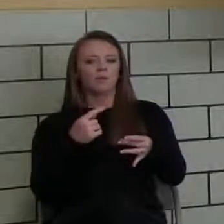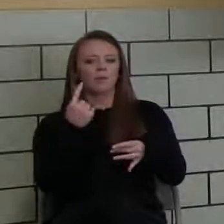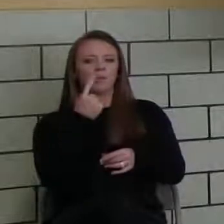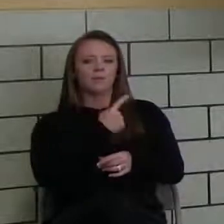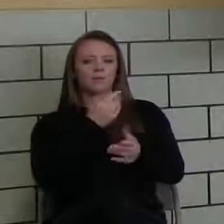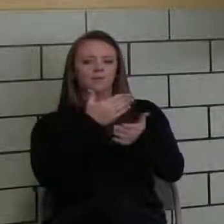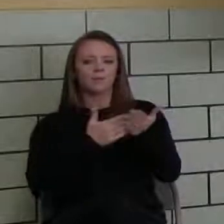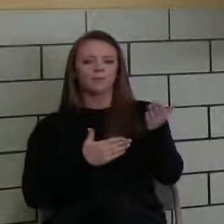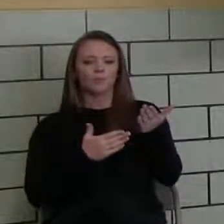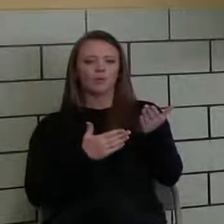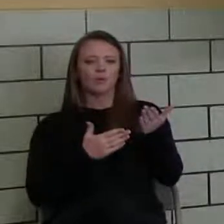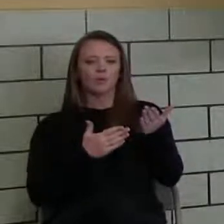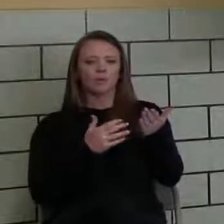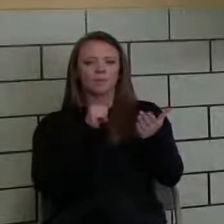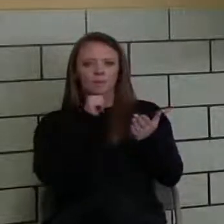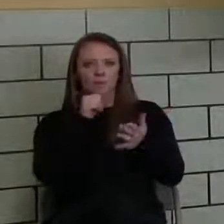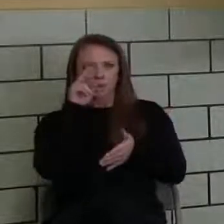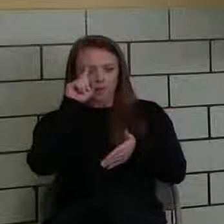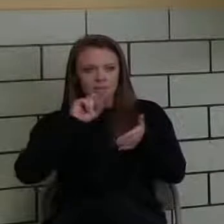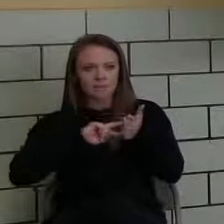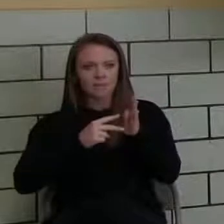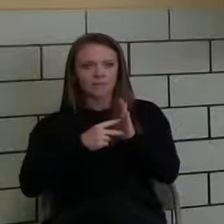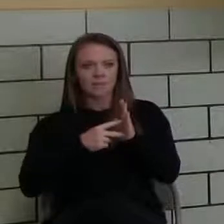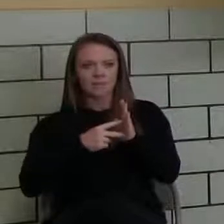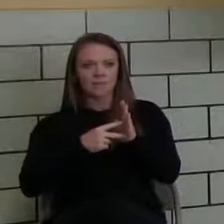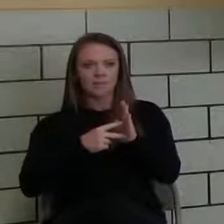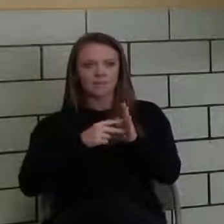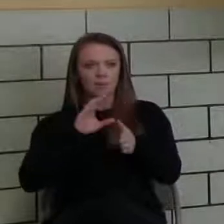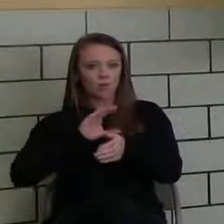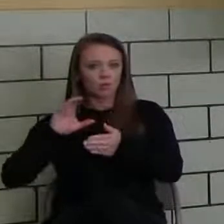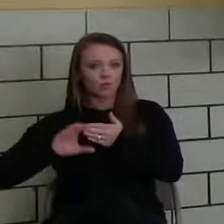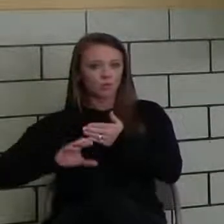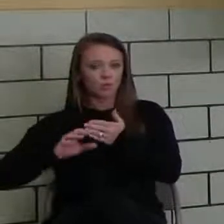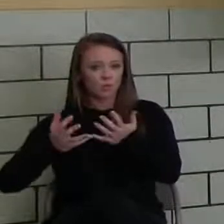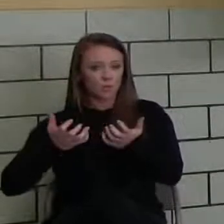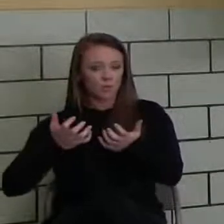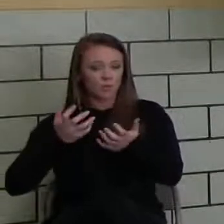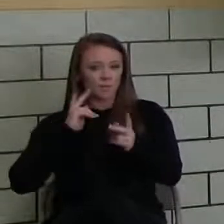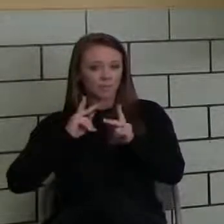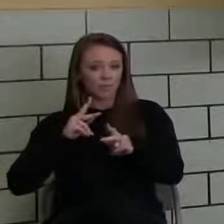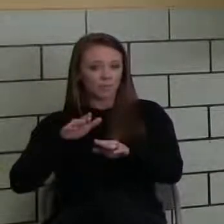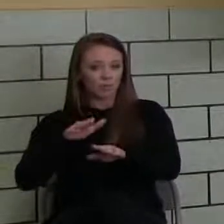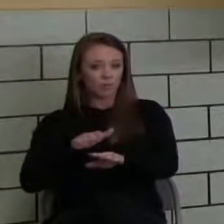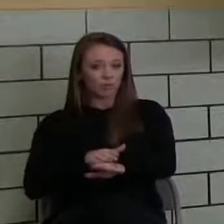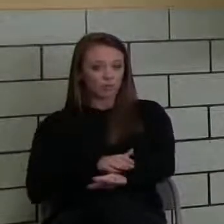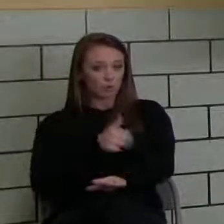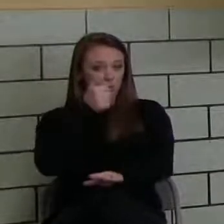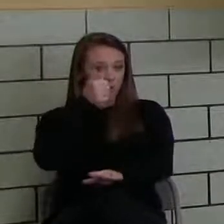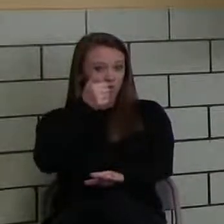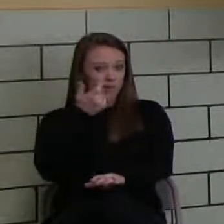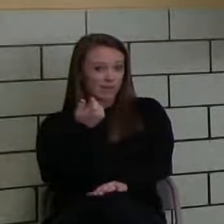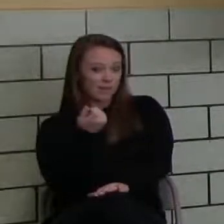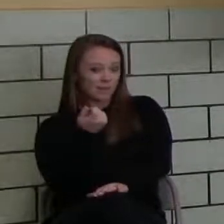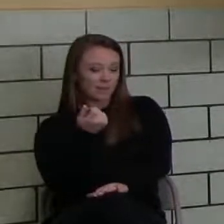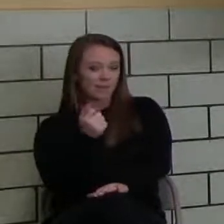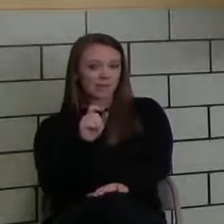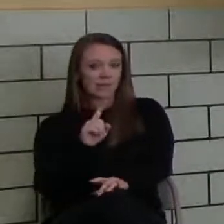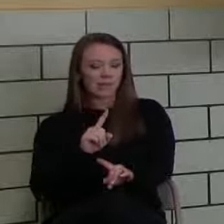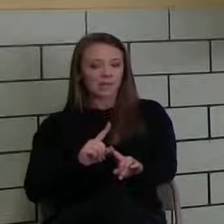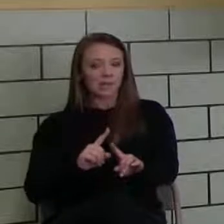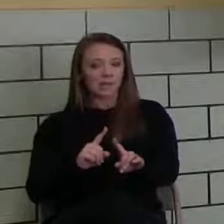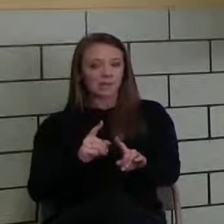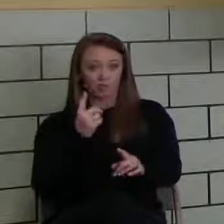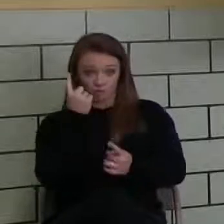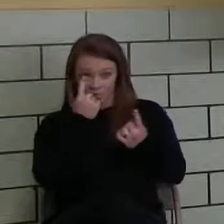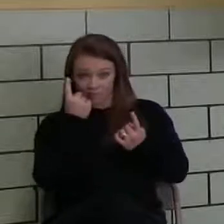maybe unintended consequence of this is slowing people down a little bit. Is that something y'all think about, or is that just, you assume that